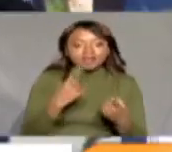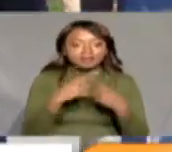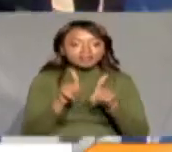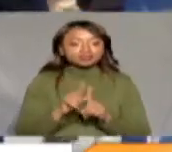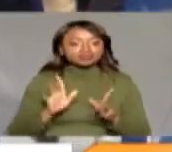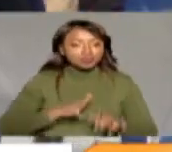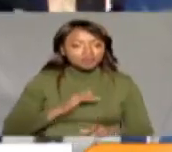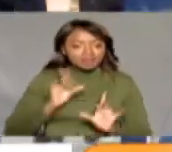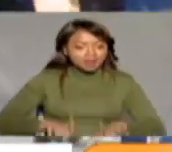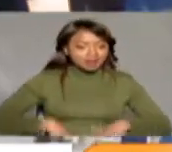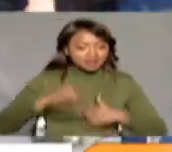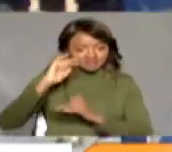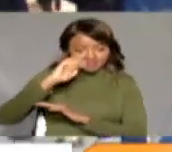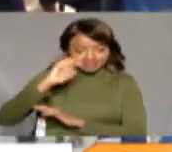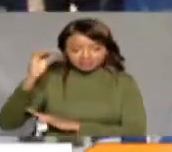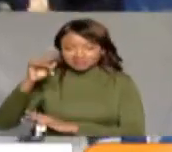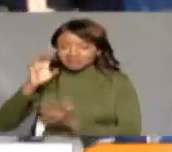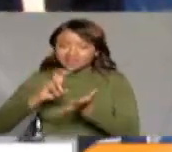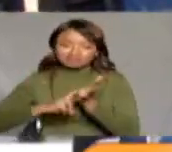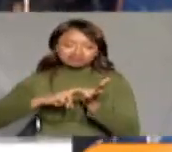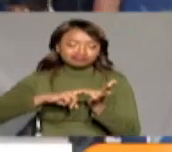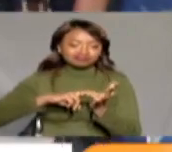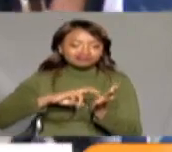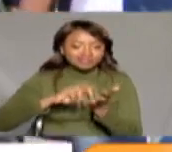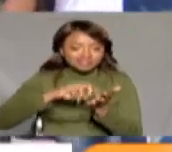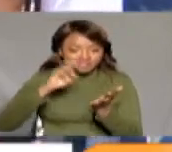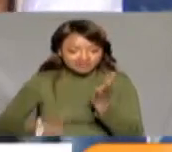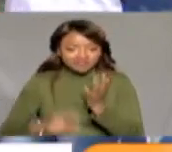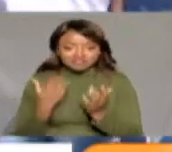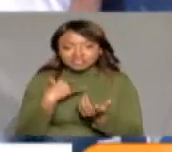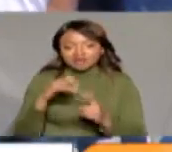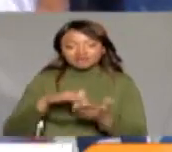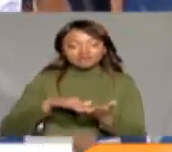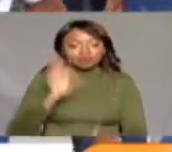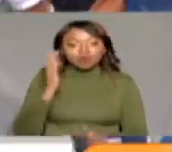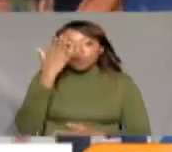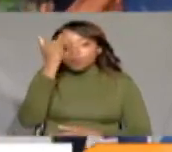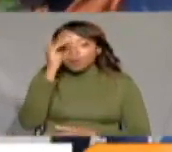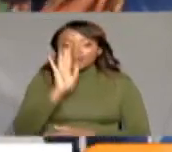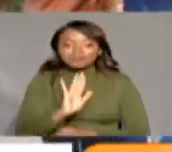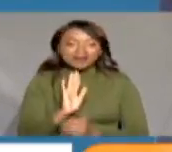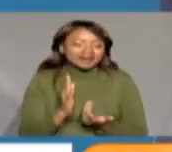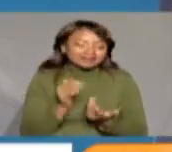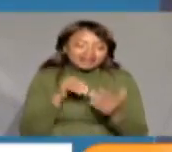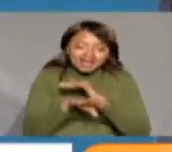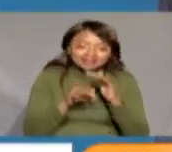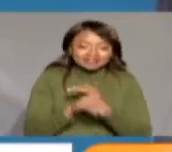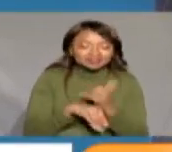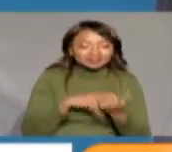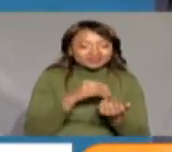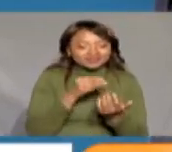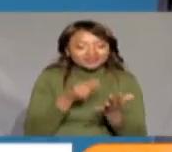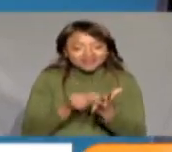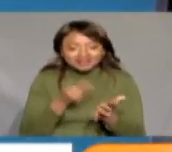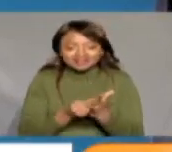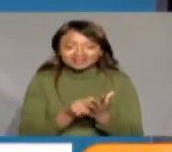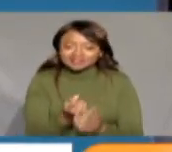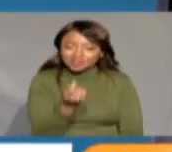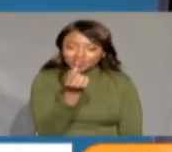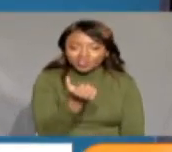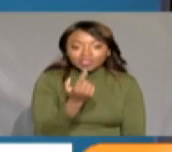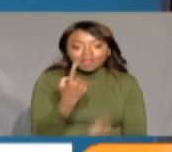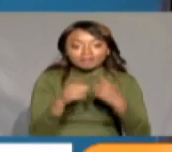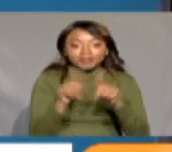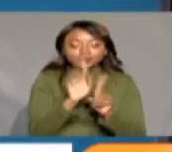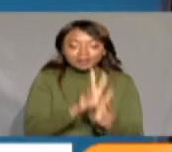urban areas are further disadvantaged, as only 6.8% have access to funding. Compared to their contribution to